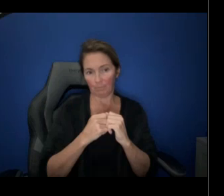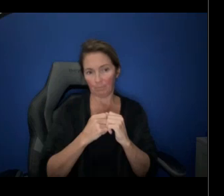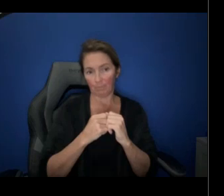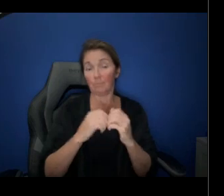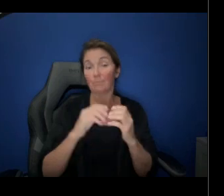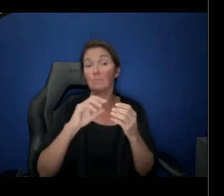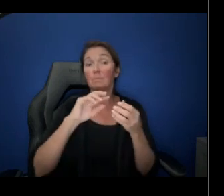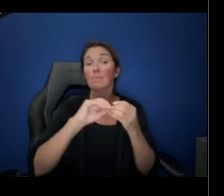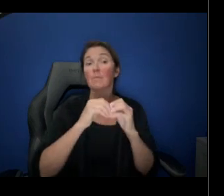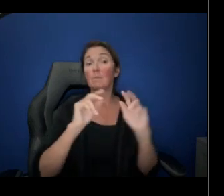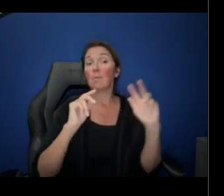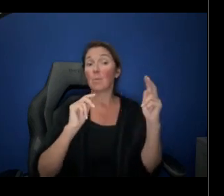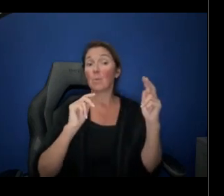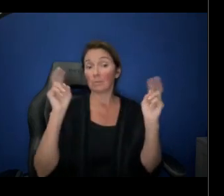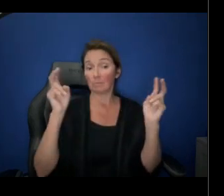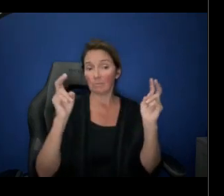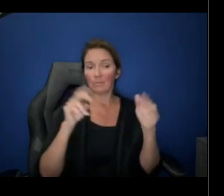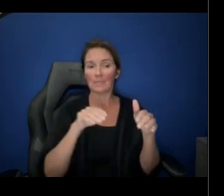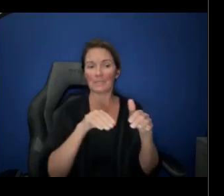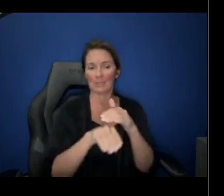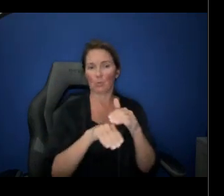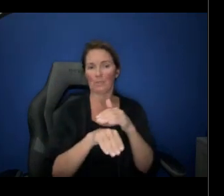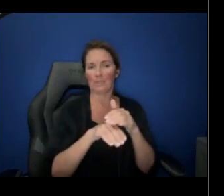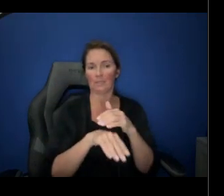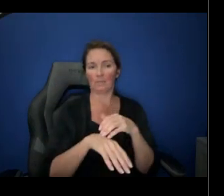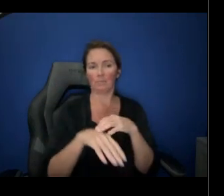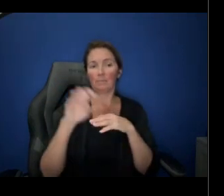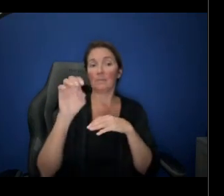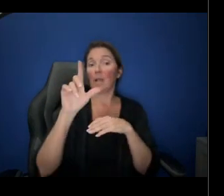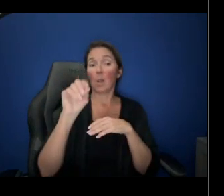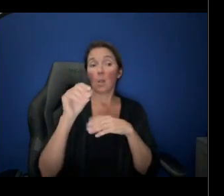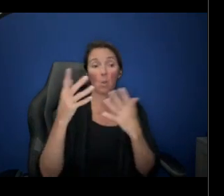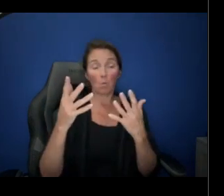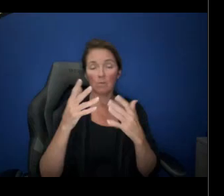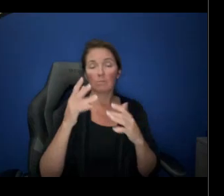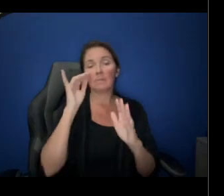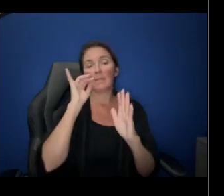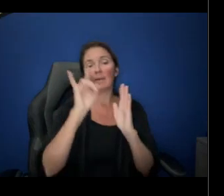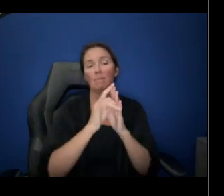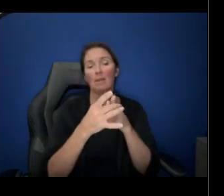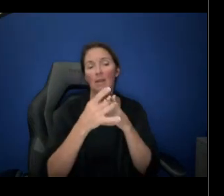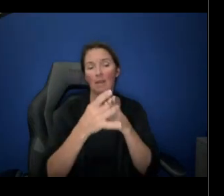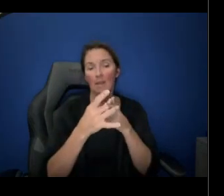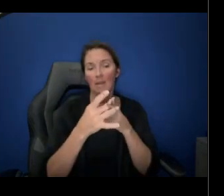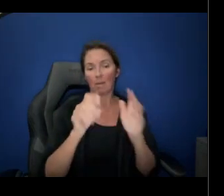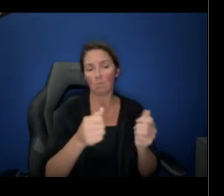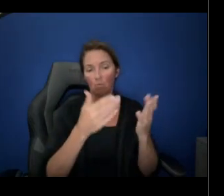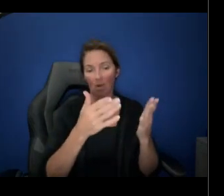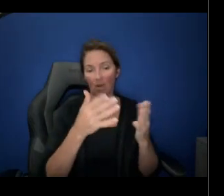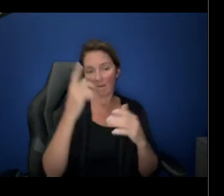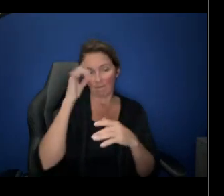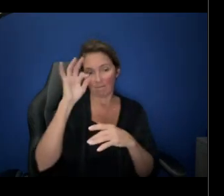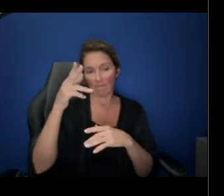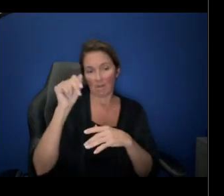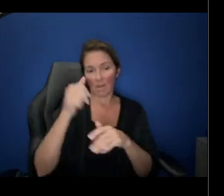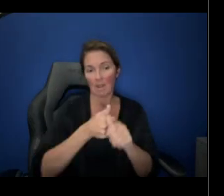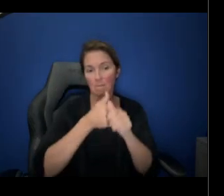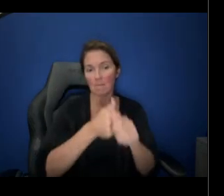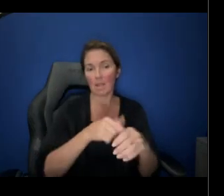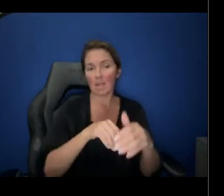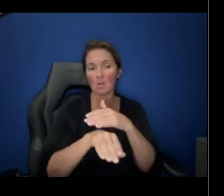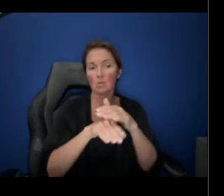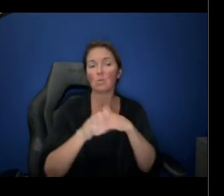Topic 3, entrances. ELO, identify the guidance provided for FHA